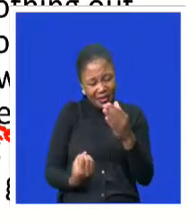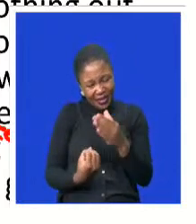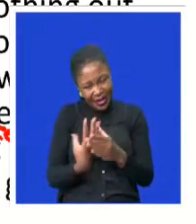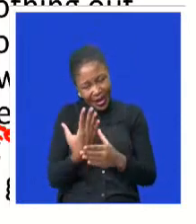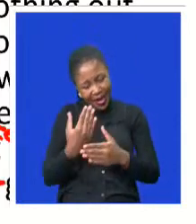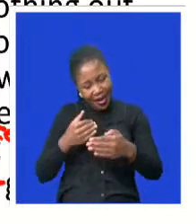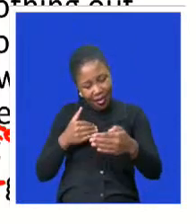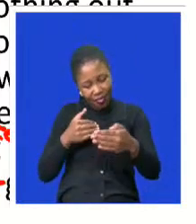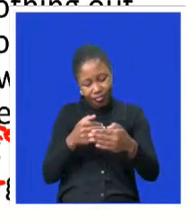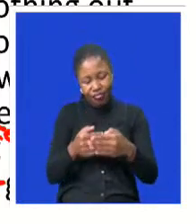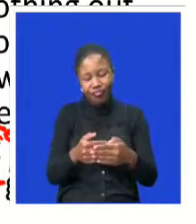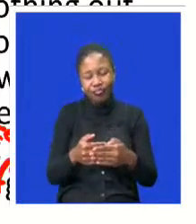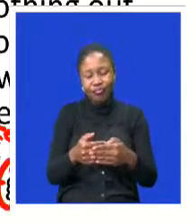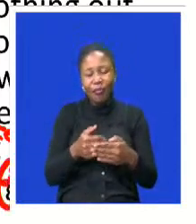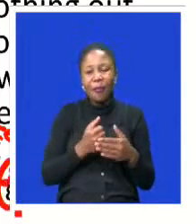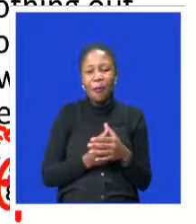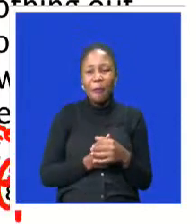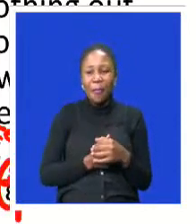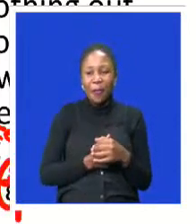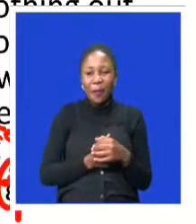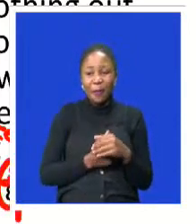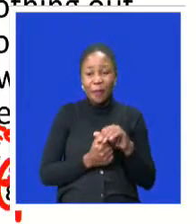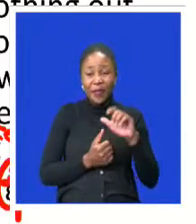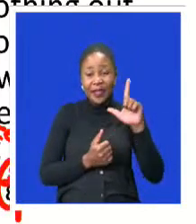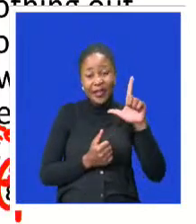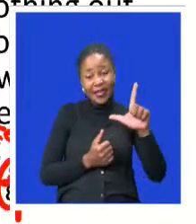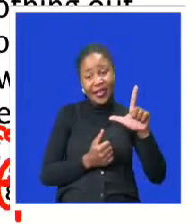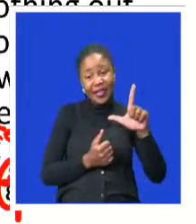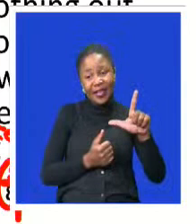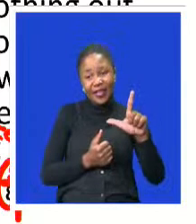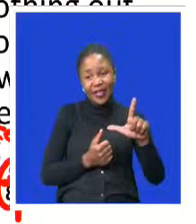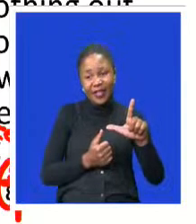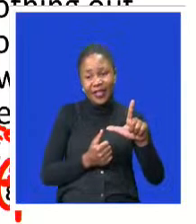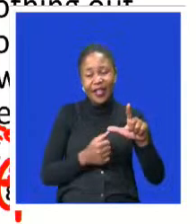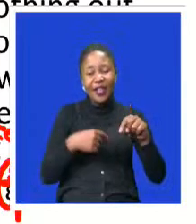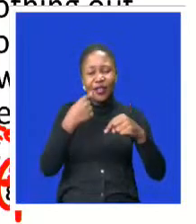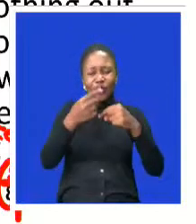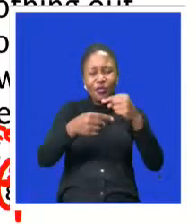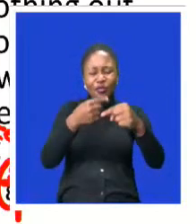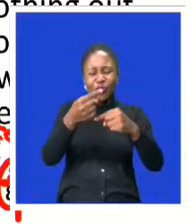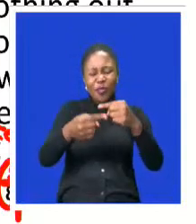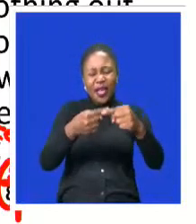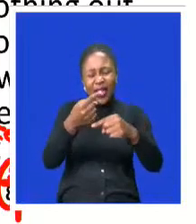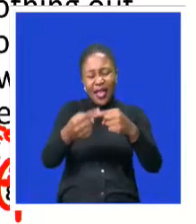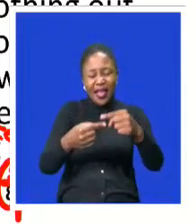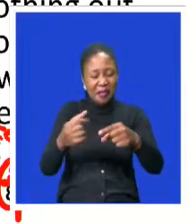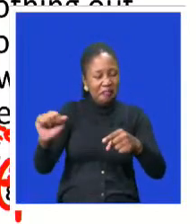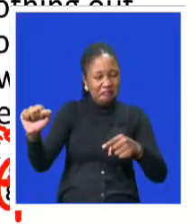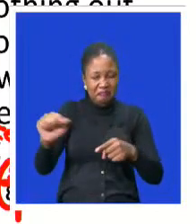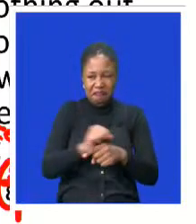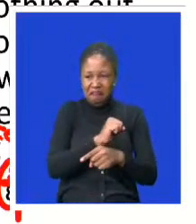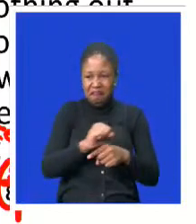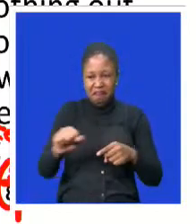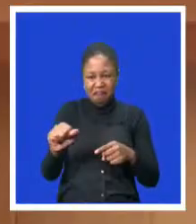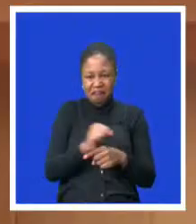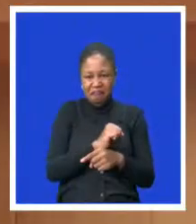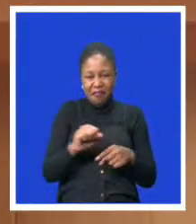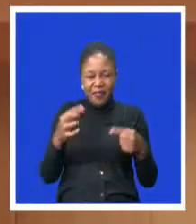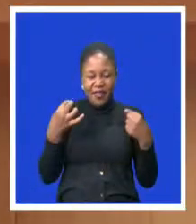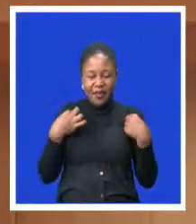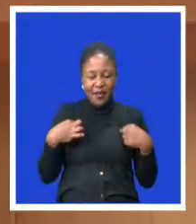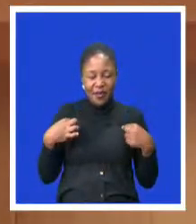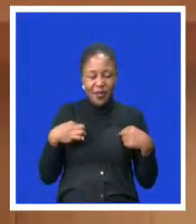7. Go on, iron your clothes. Sentence number 8.